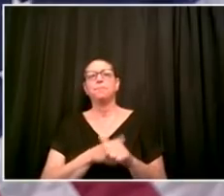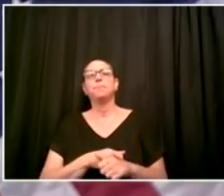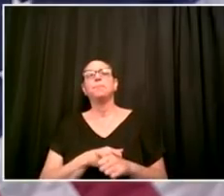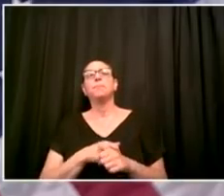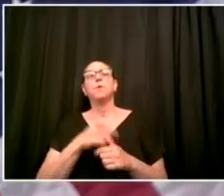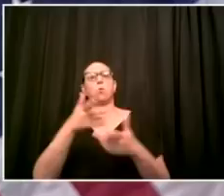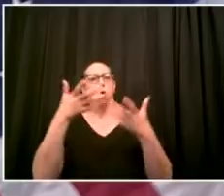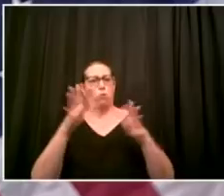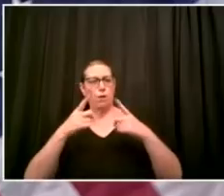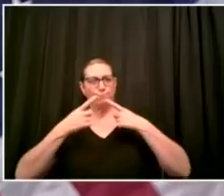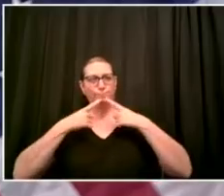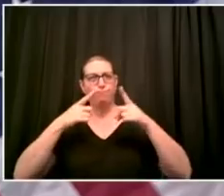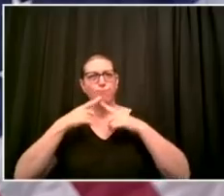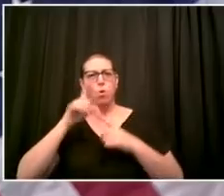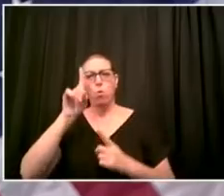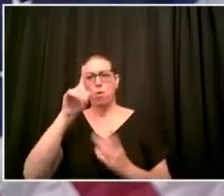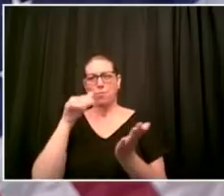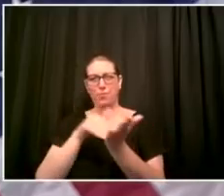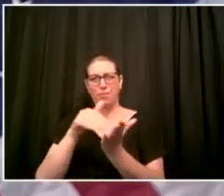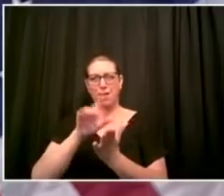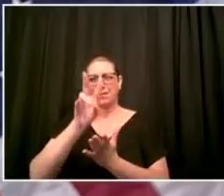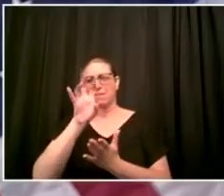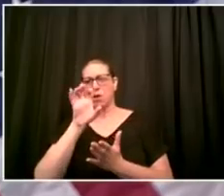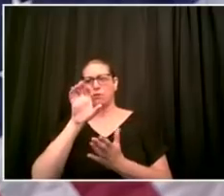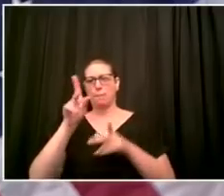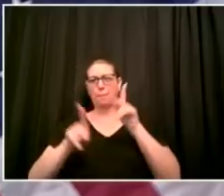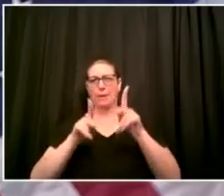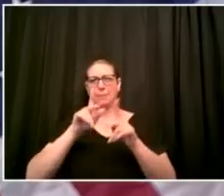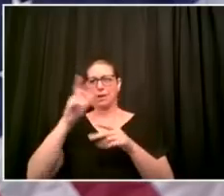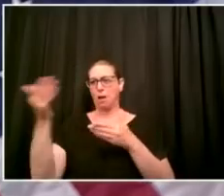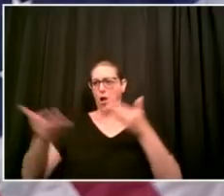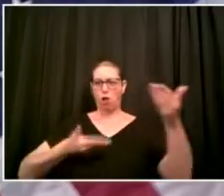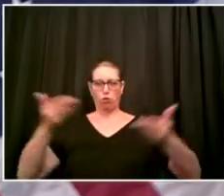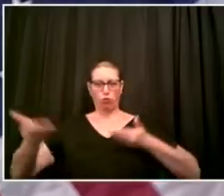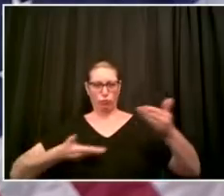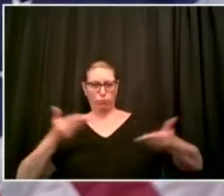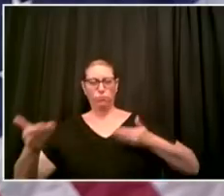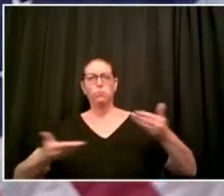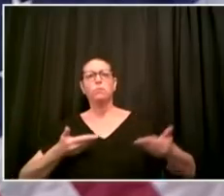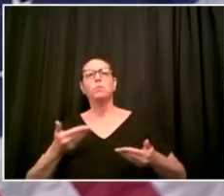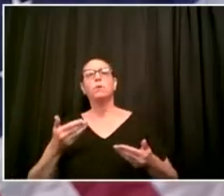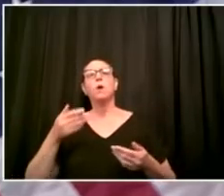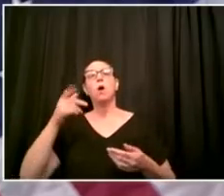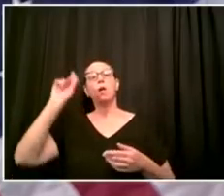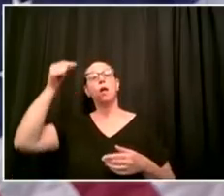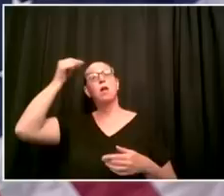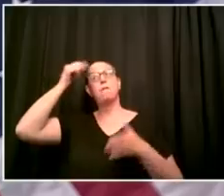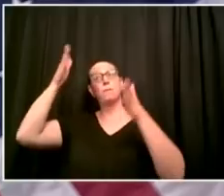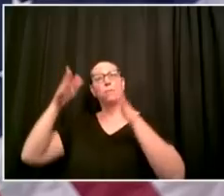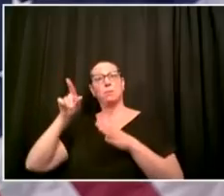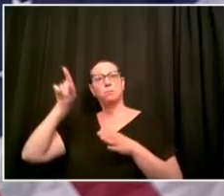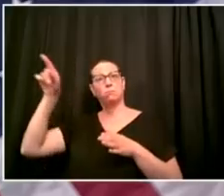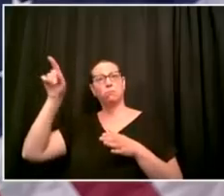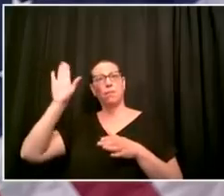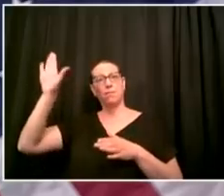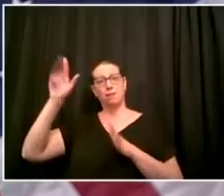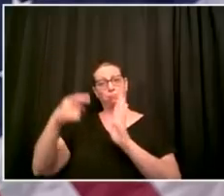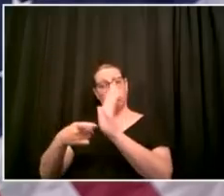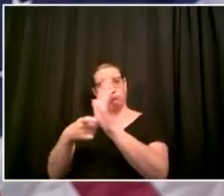I believe to meet Governor Cuomo's threshold, you need 2,500. Do you have an estimate of when that will be achieved?